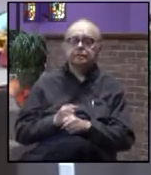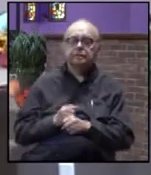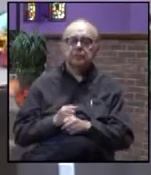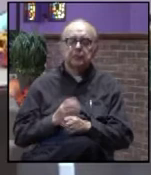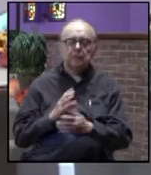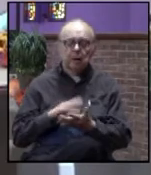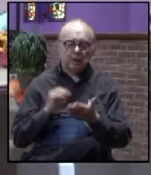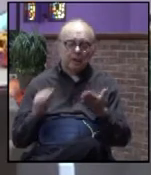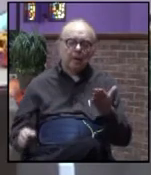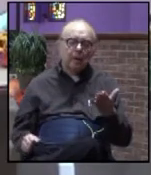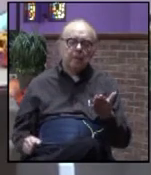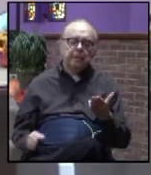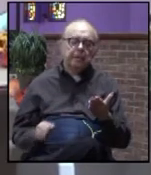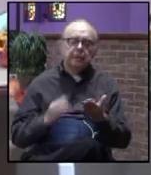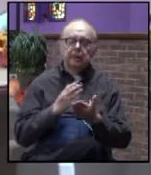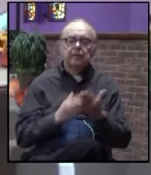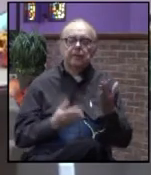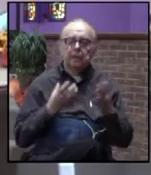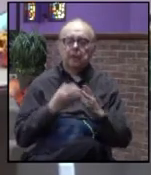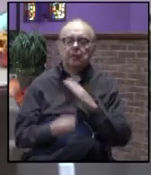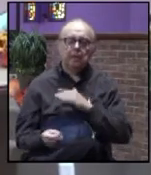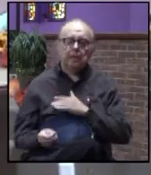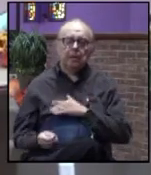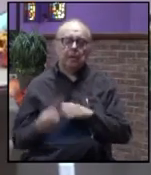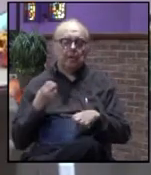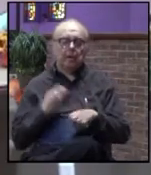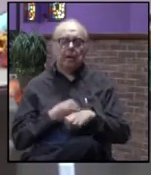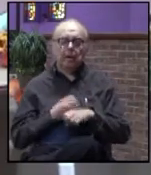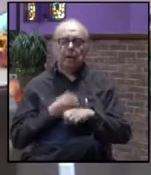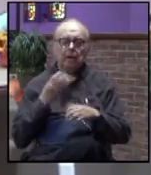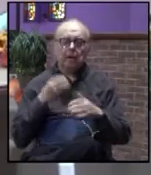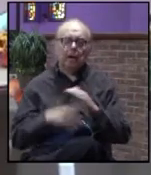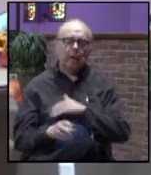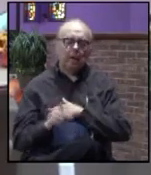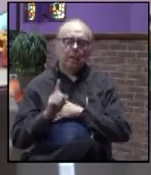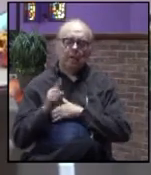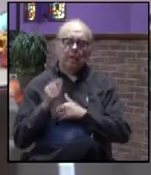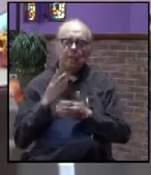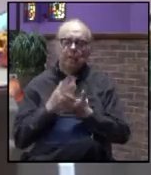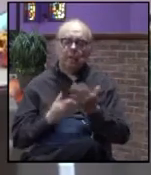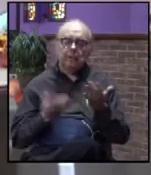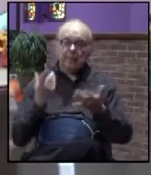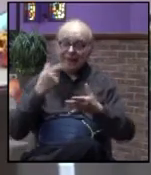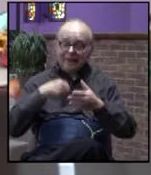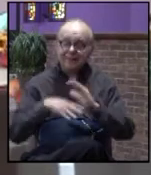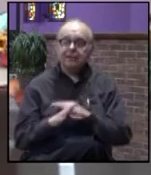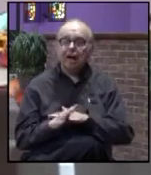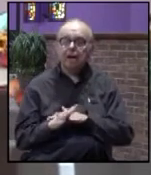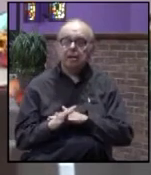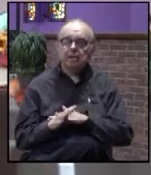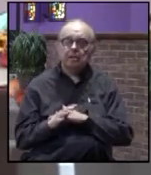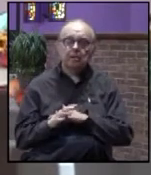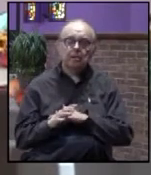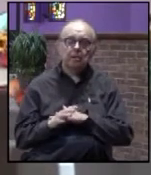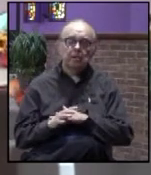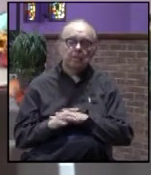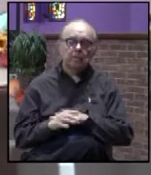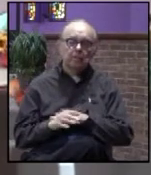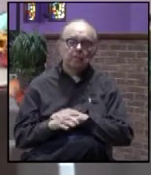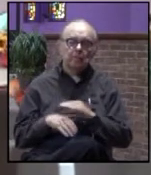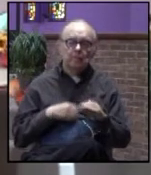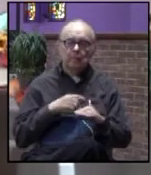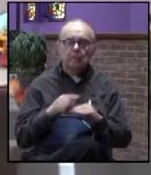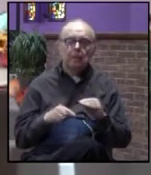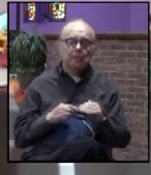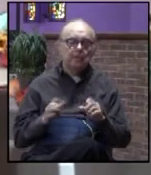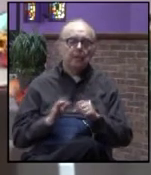taking pieces from the outside. It's very difficult to go in and just take one piece from the inside when it's surrounded by